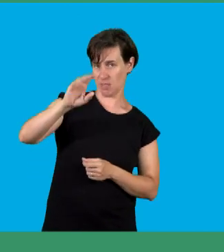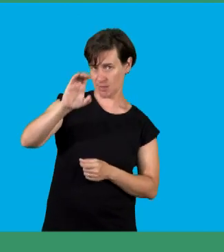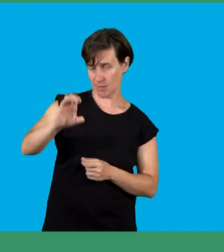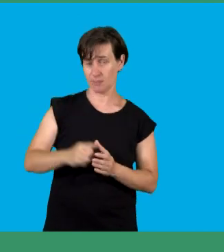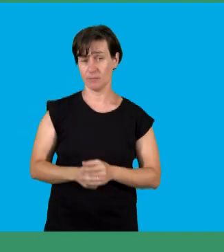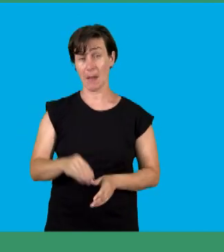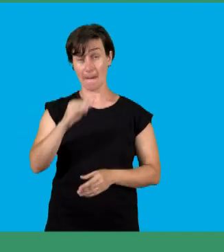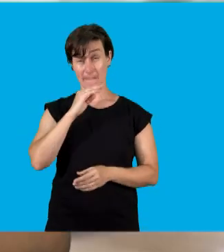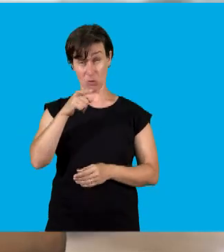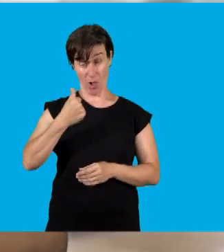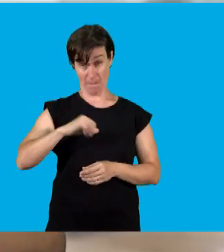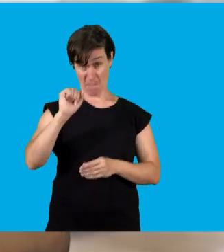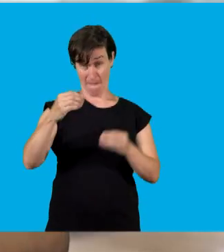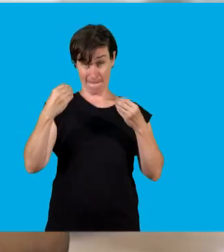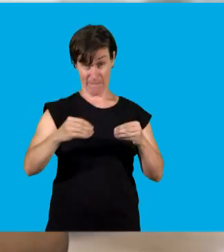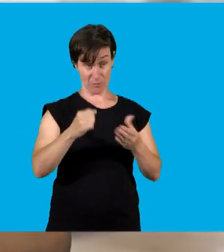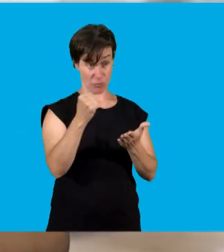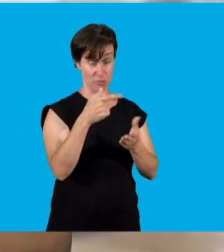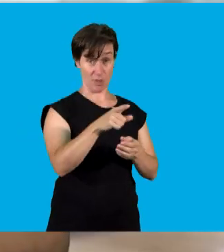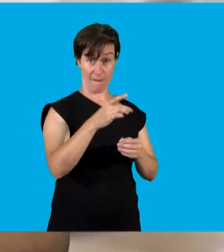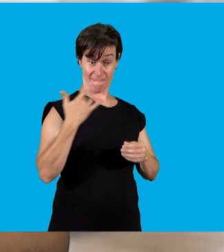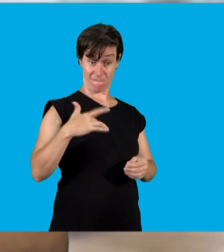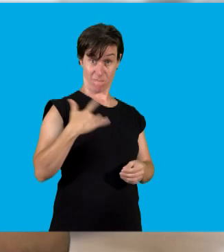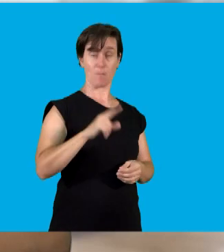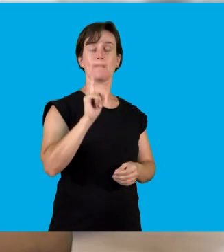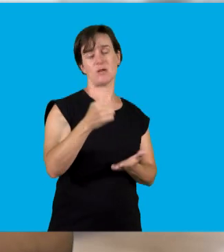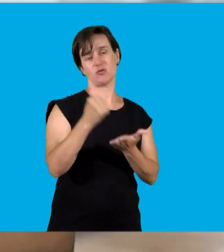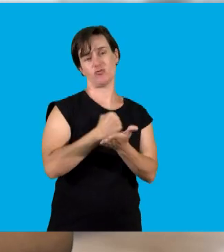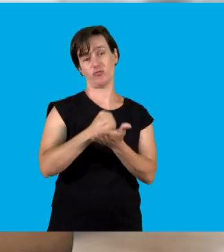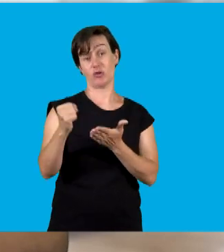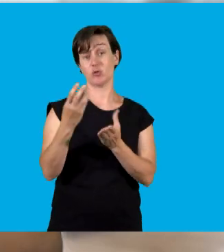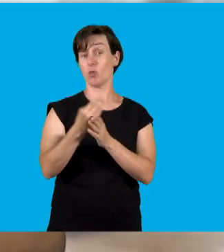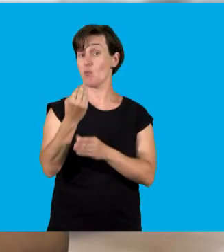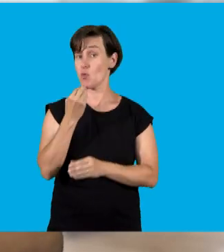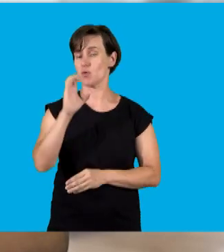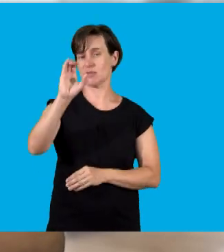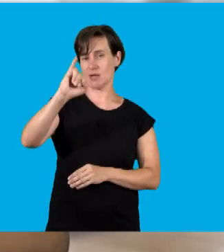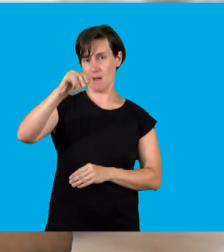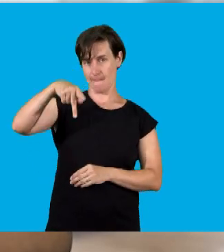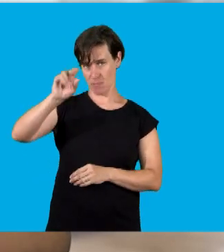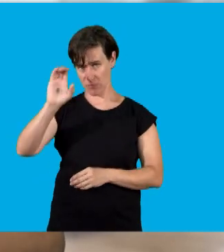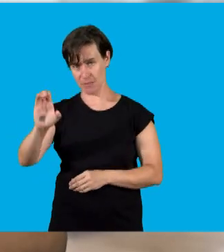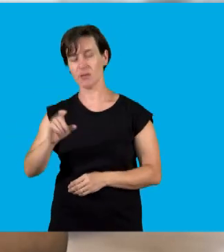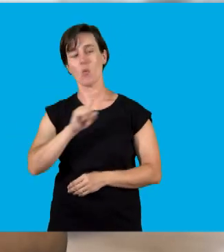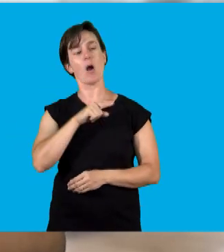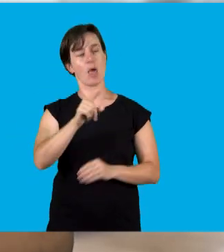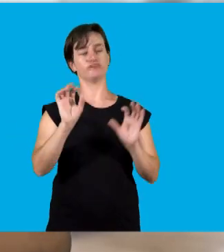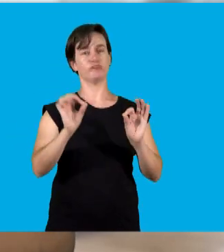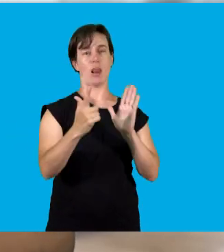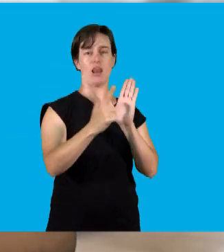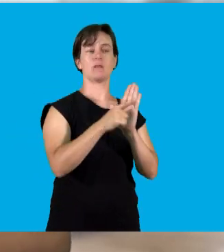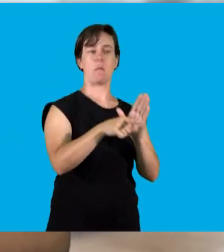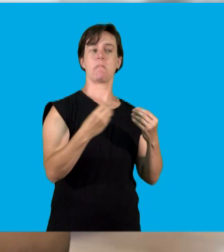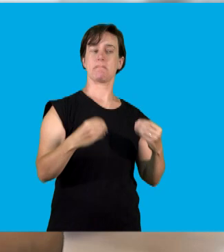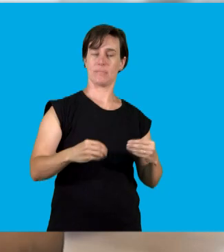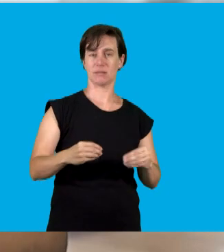you would want your business to fall under the formal sector, you need to make sure that you register your business with CIPC so that it becomes a legal